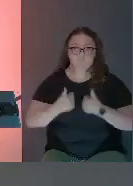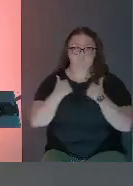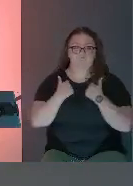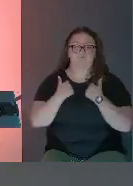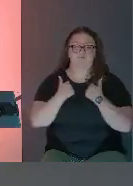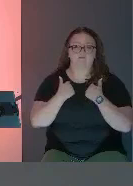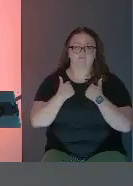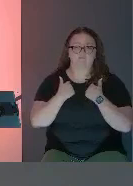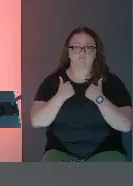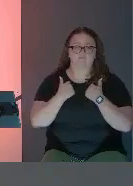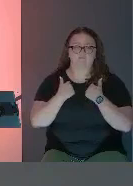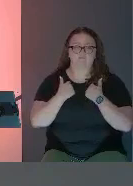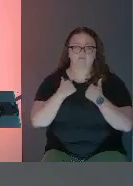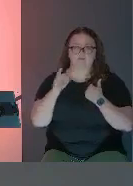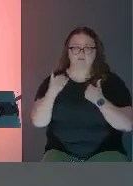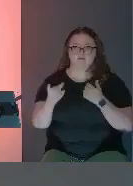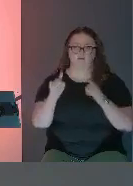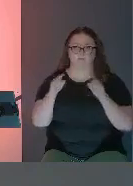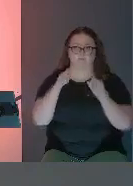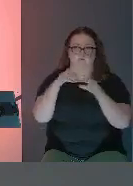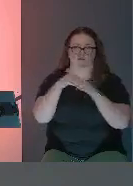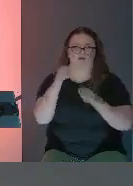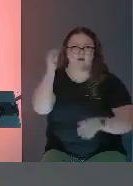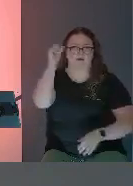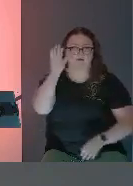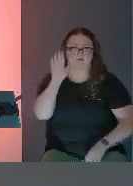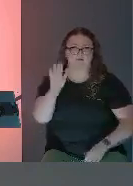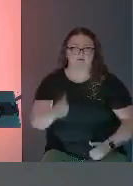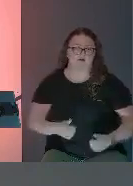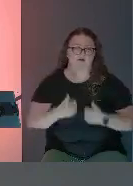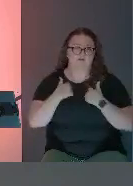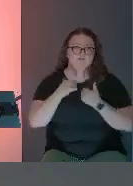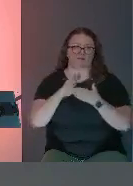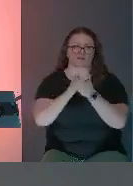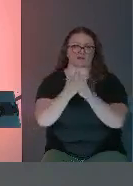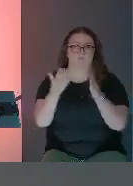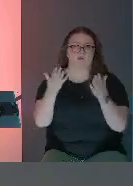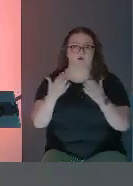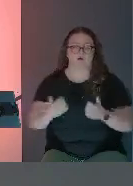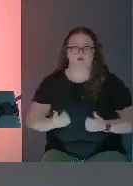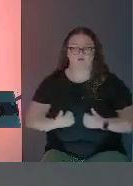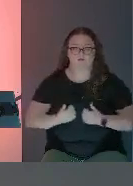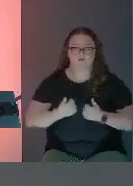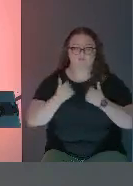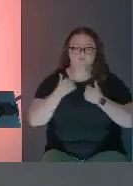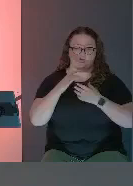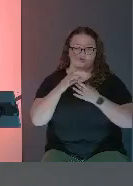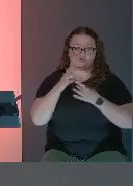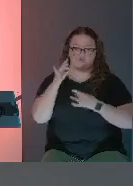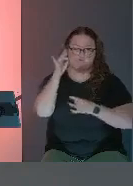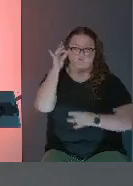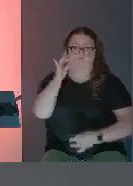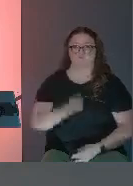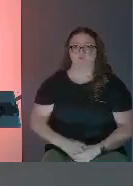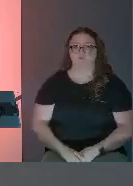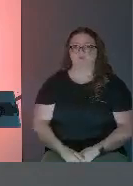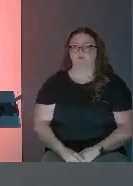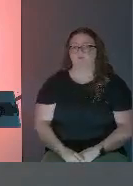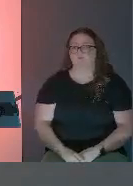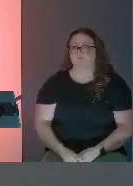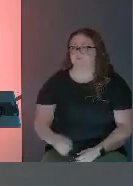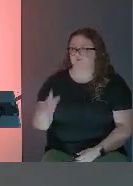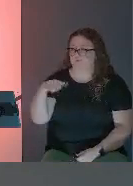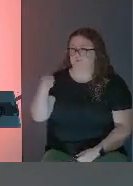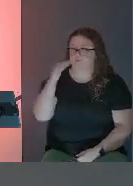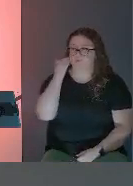point in Adam's life, he became, are you ready for this, folks? A living soul. Did you know